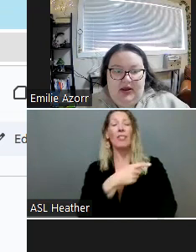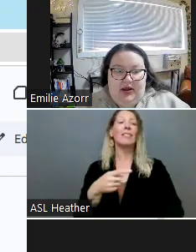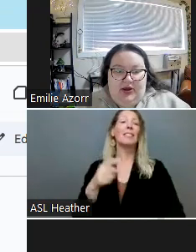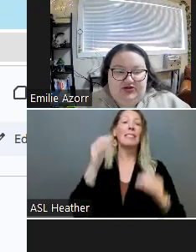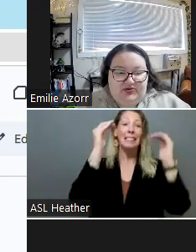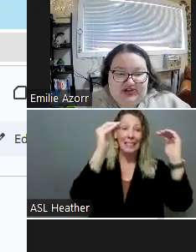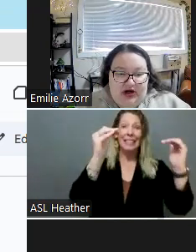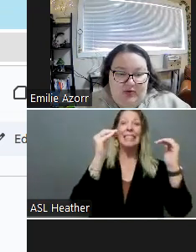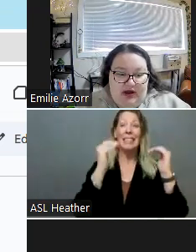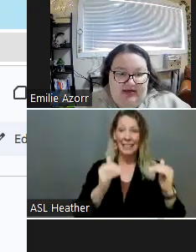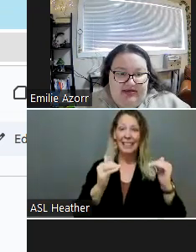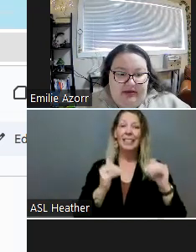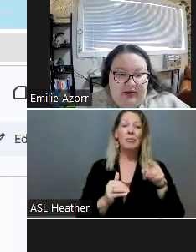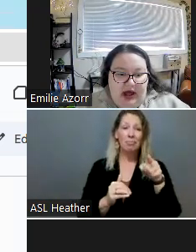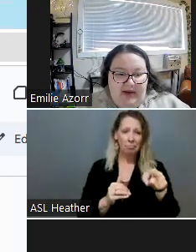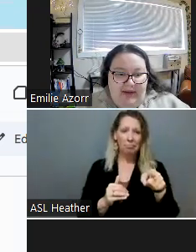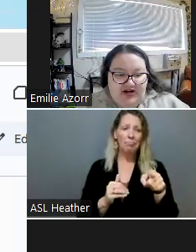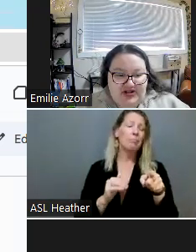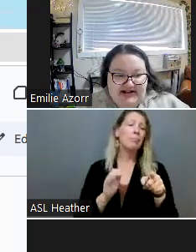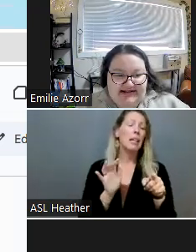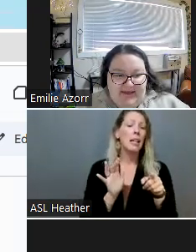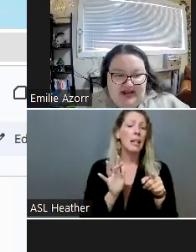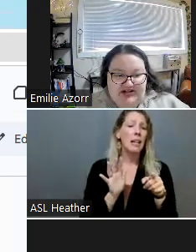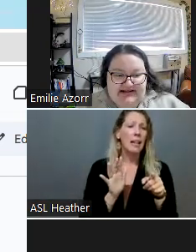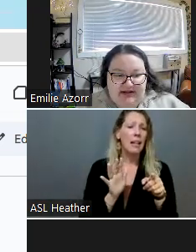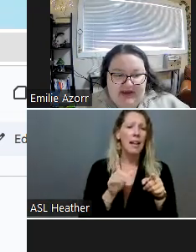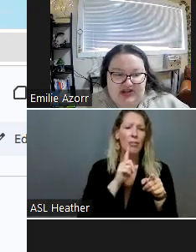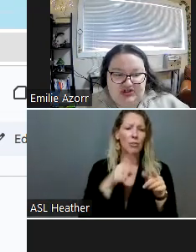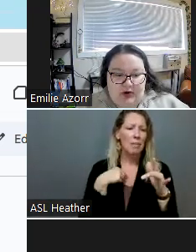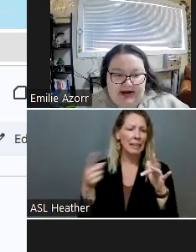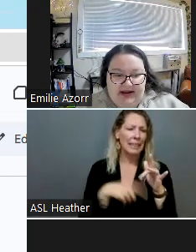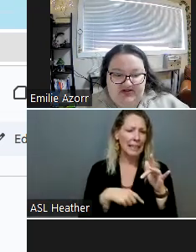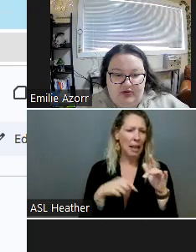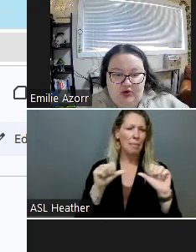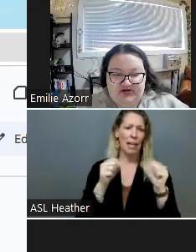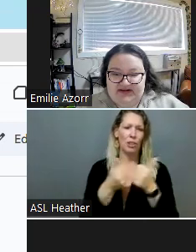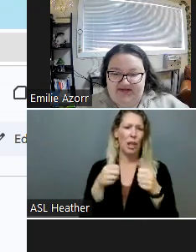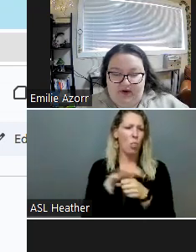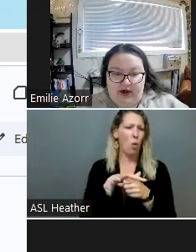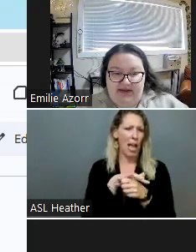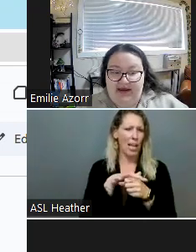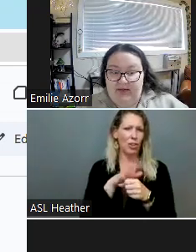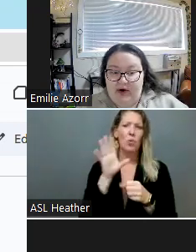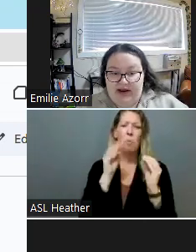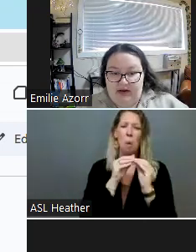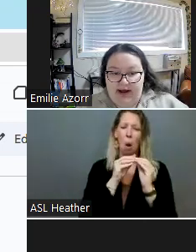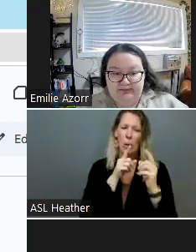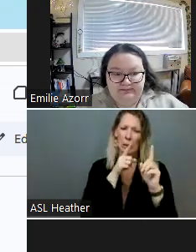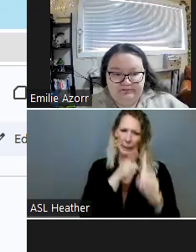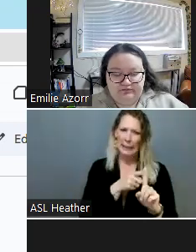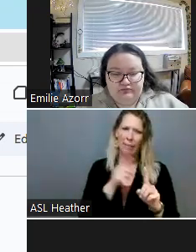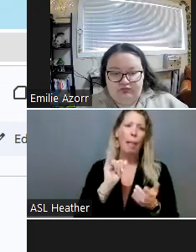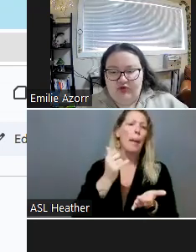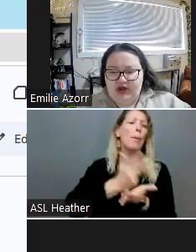like. So we'll start with, I'm actually going to skip agency location. We're going to get to a more specific one like parking